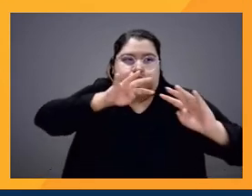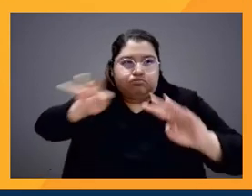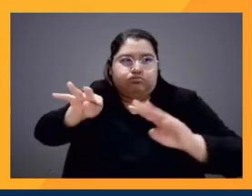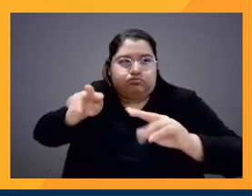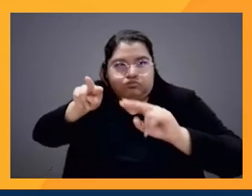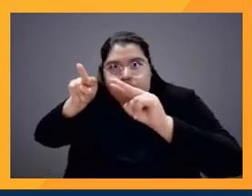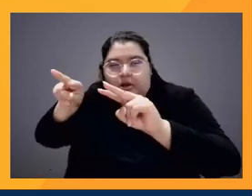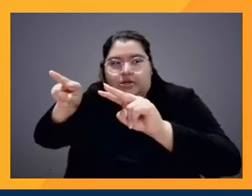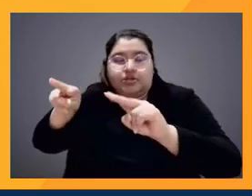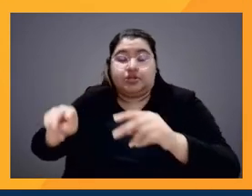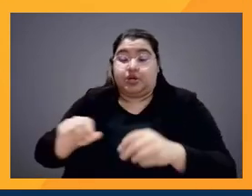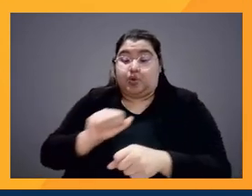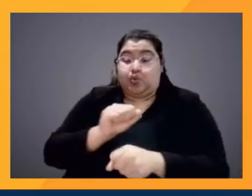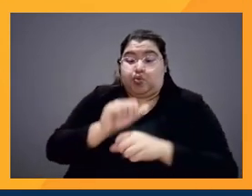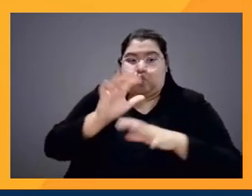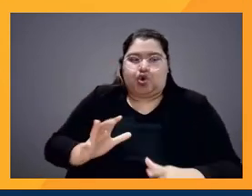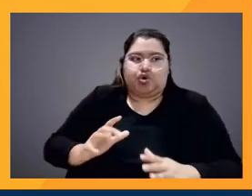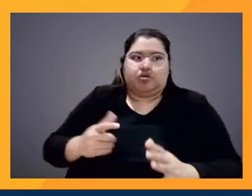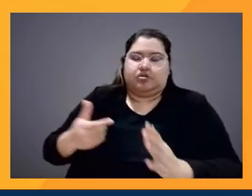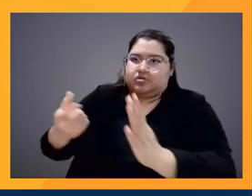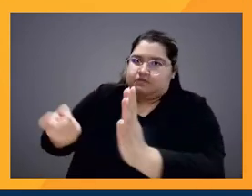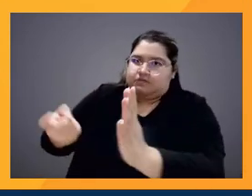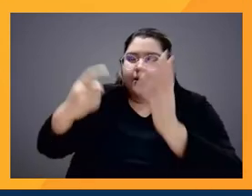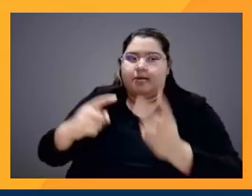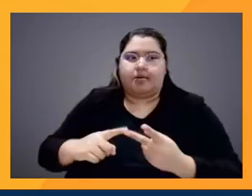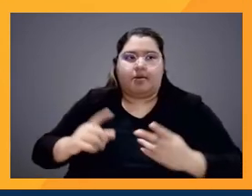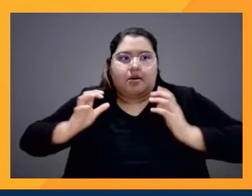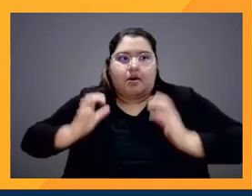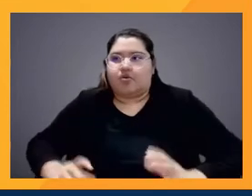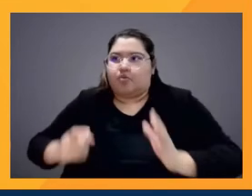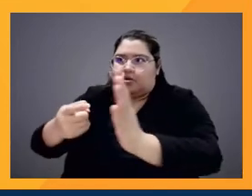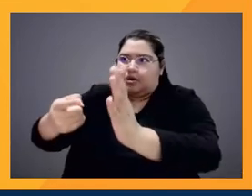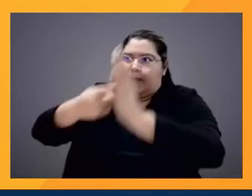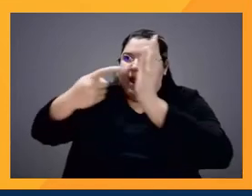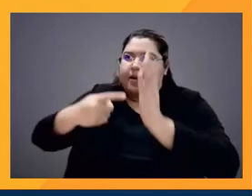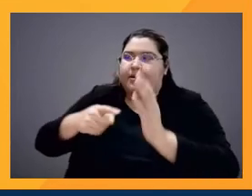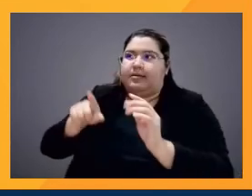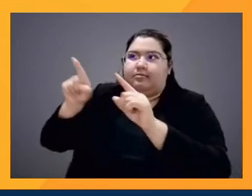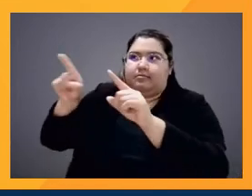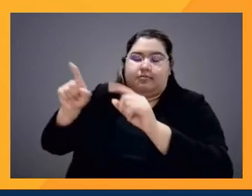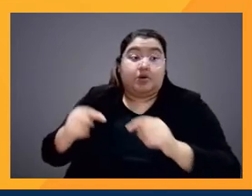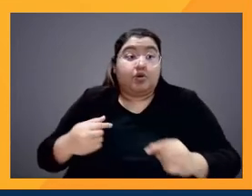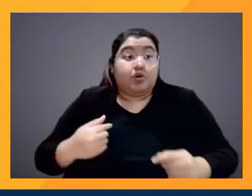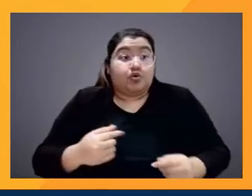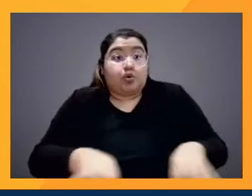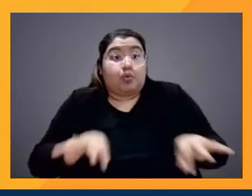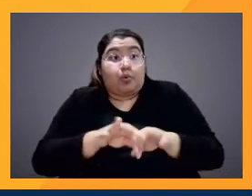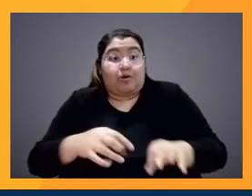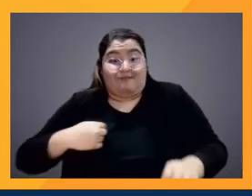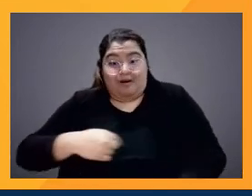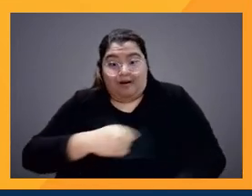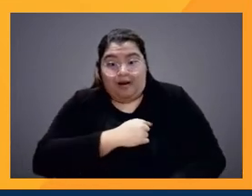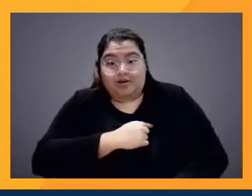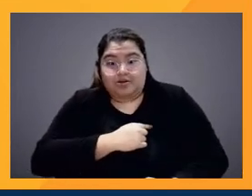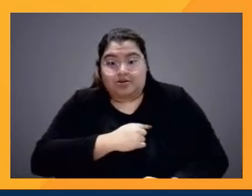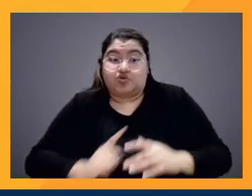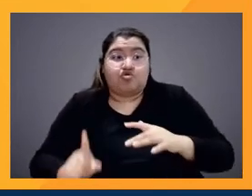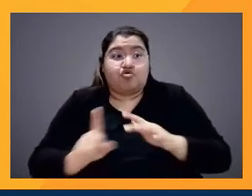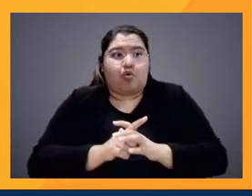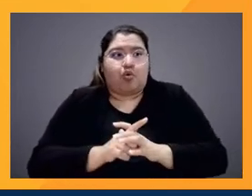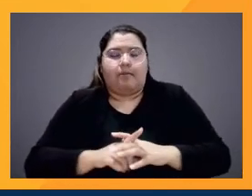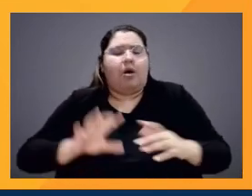business, and we just need to be honest with ourselves about that. And just like Chris was talking about, a